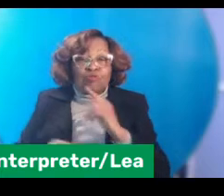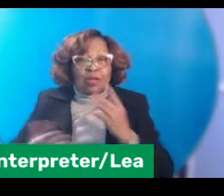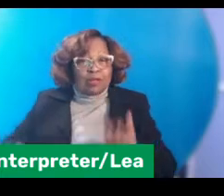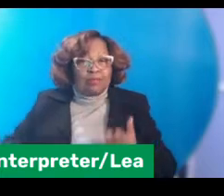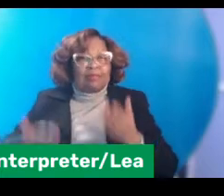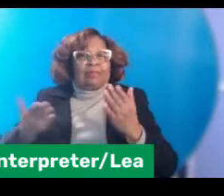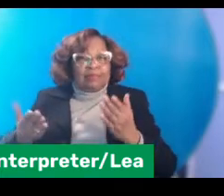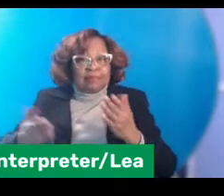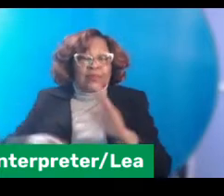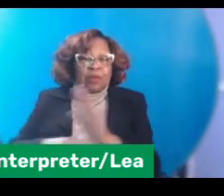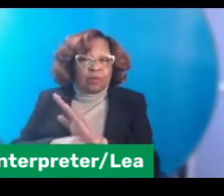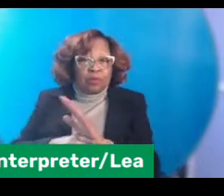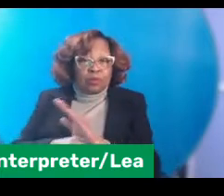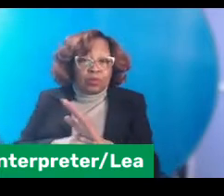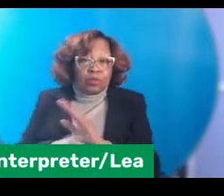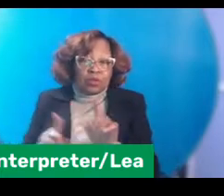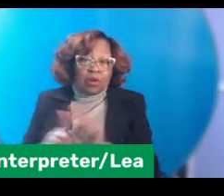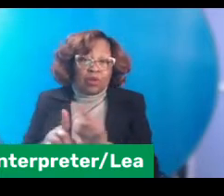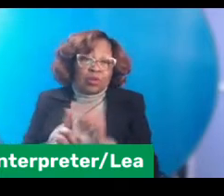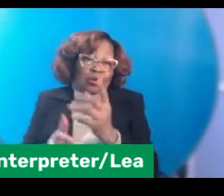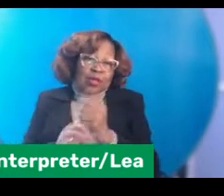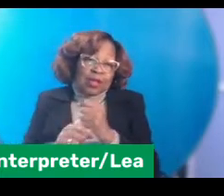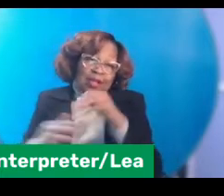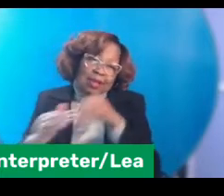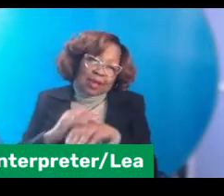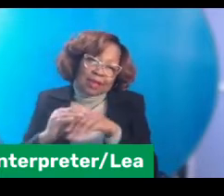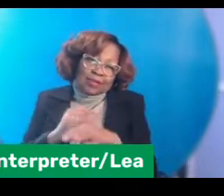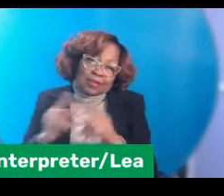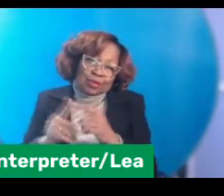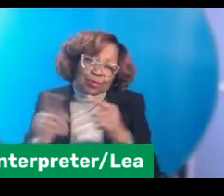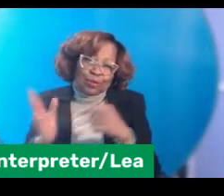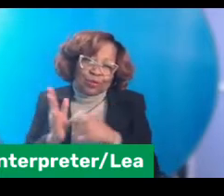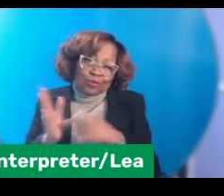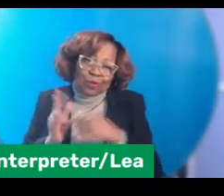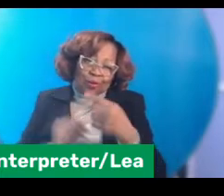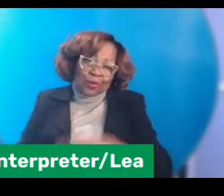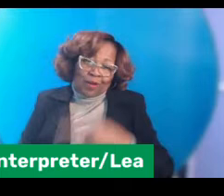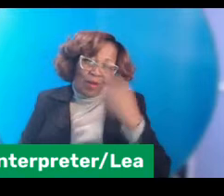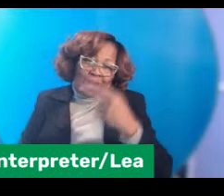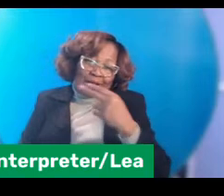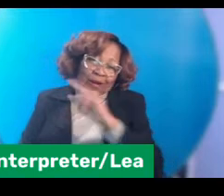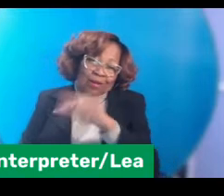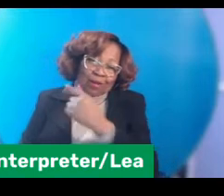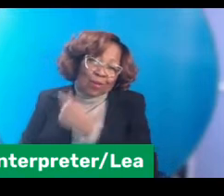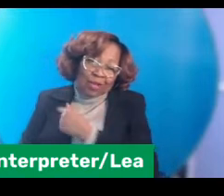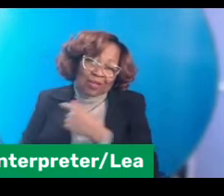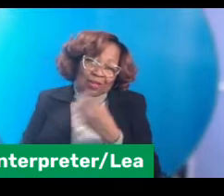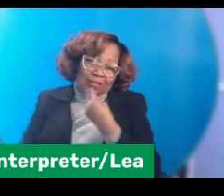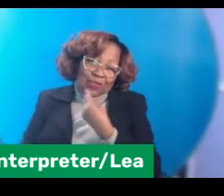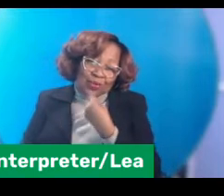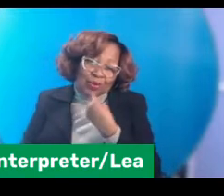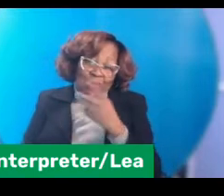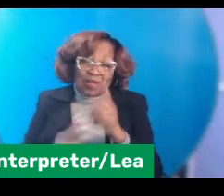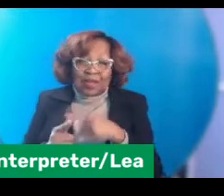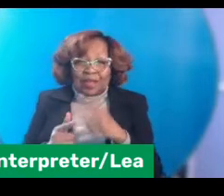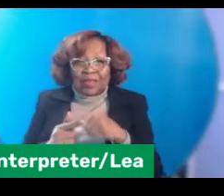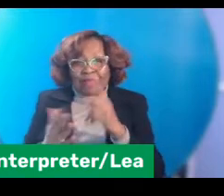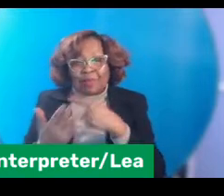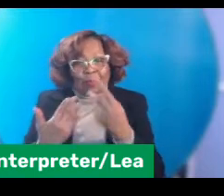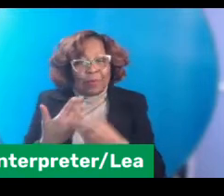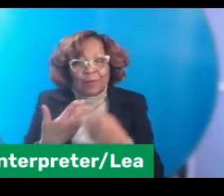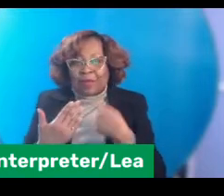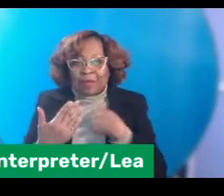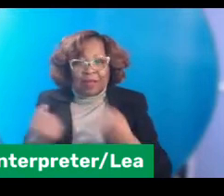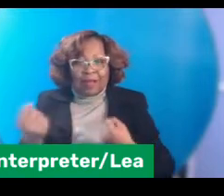our entrepreneurs as well as getting access to that affordable, high quality produce. And then the program that I support